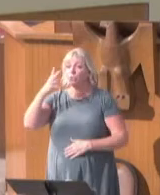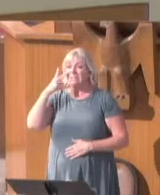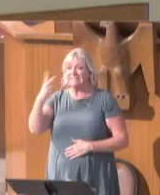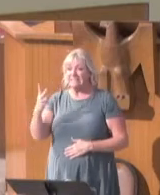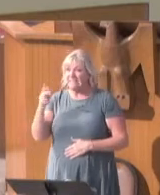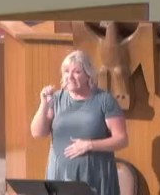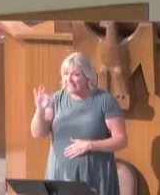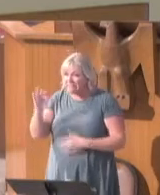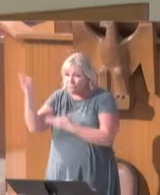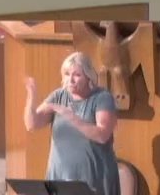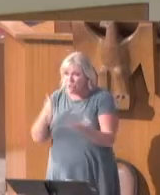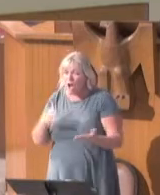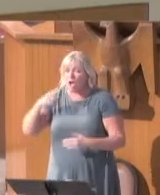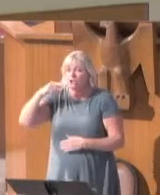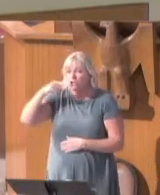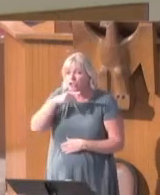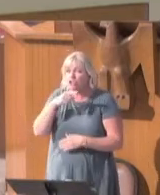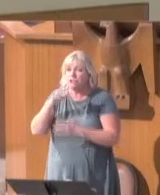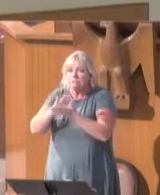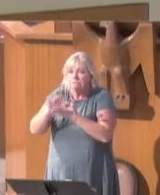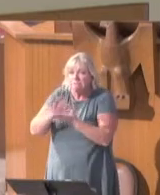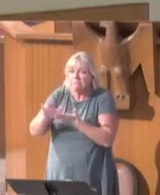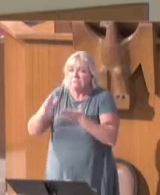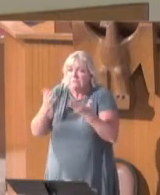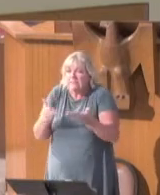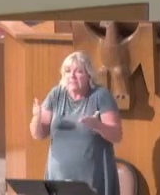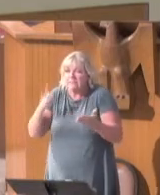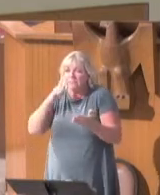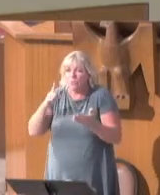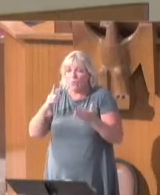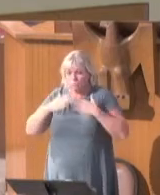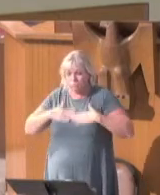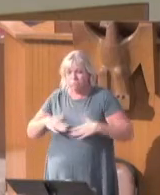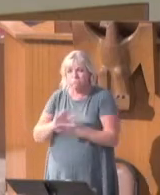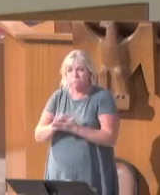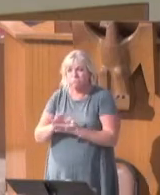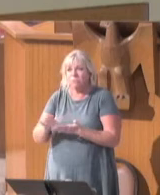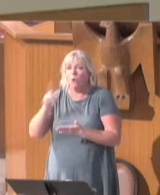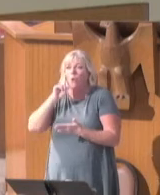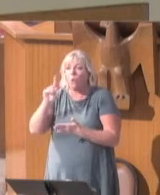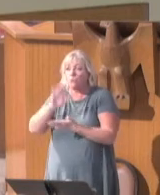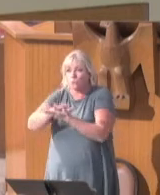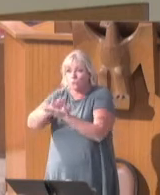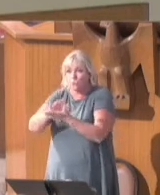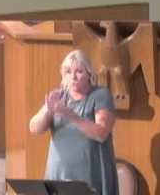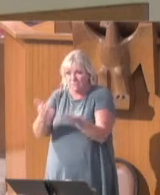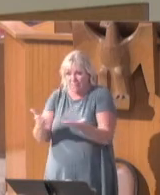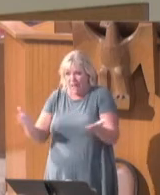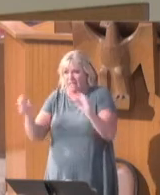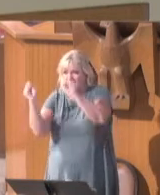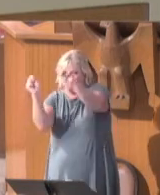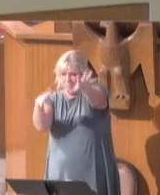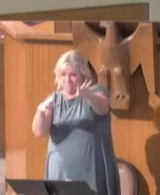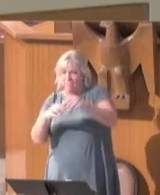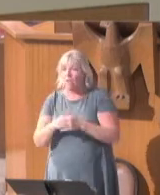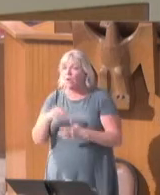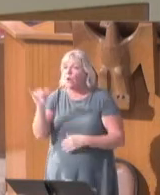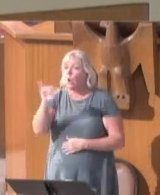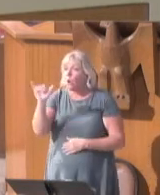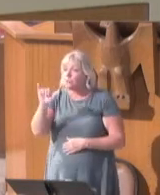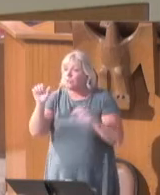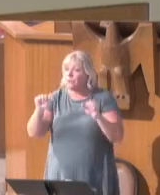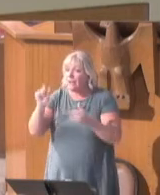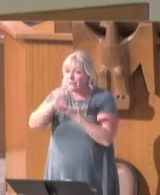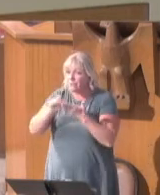hygiene items or school supplies that we're collecting, you can drop those off. And at that same table is also an opportunity to write